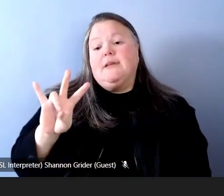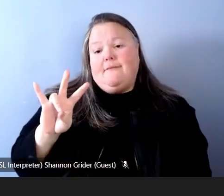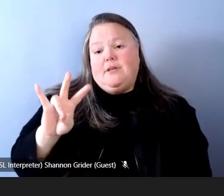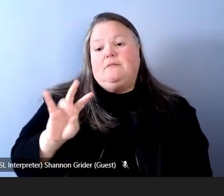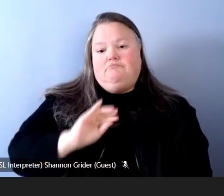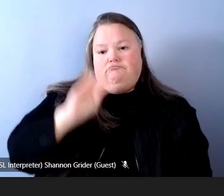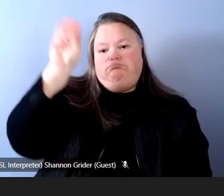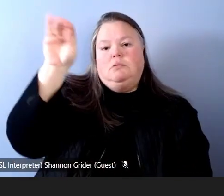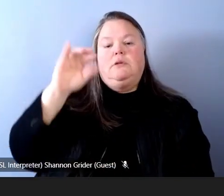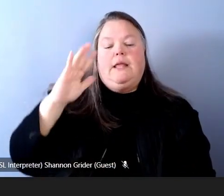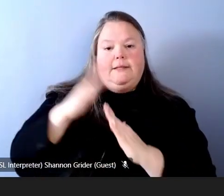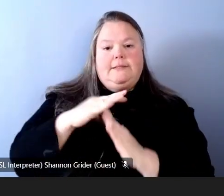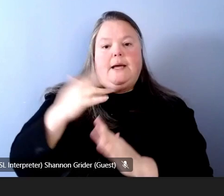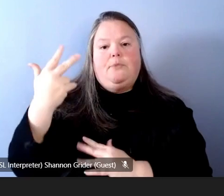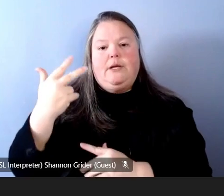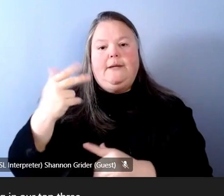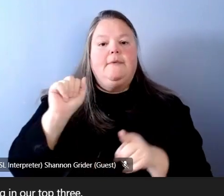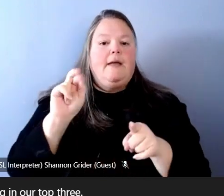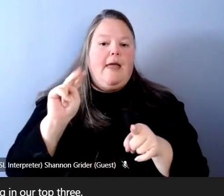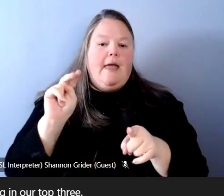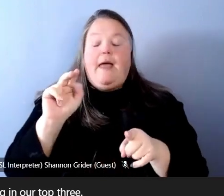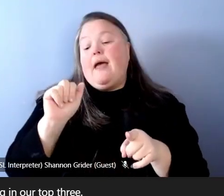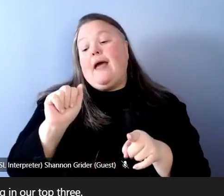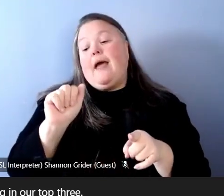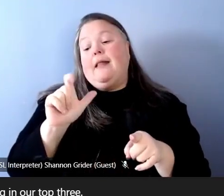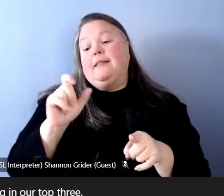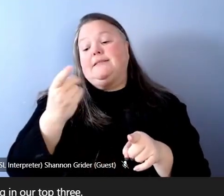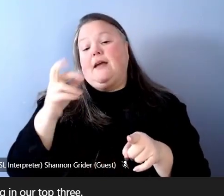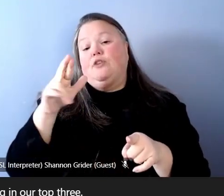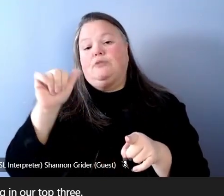3. Yeah, I agree.